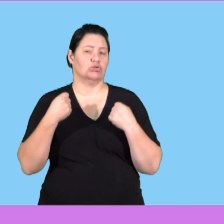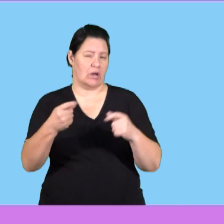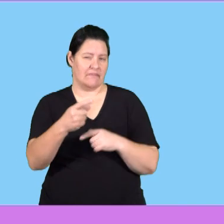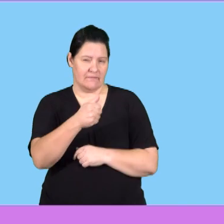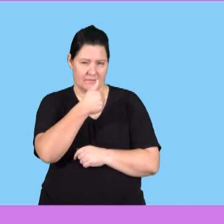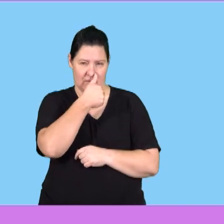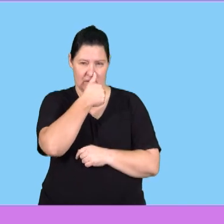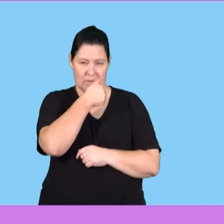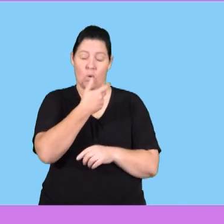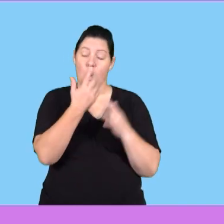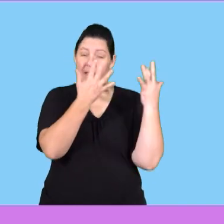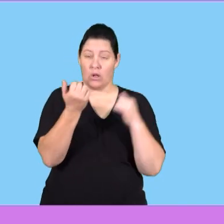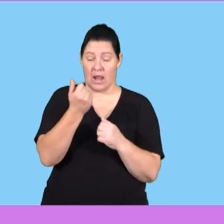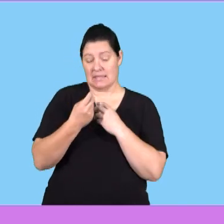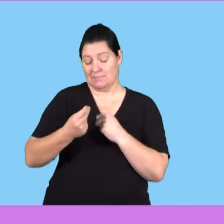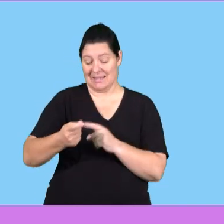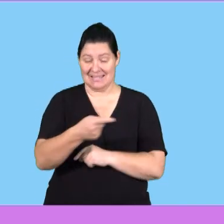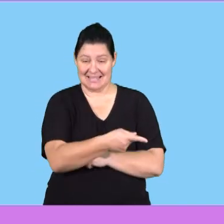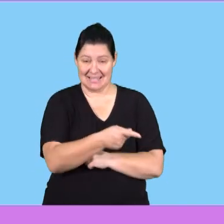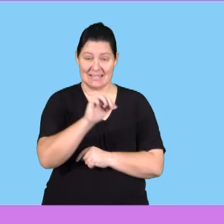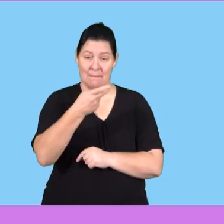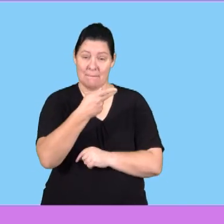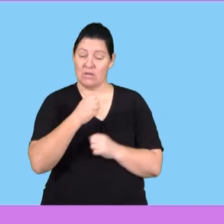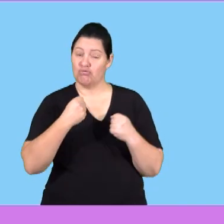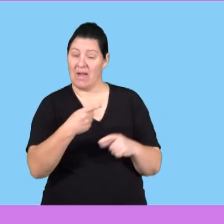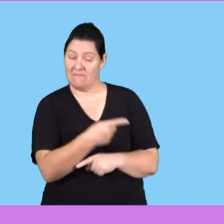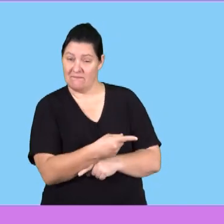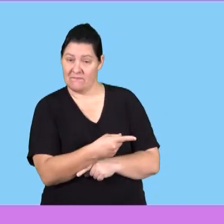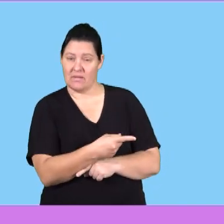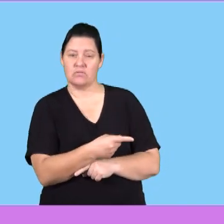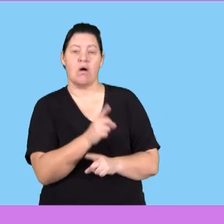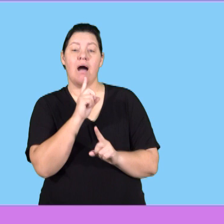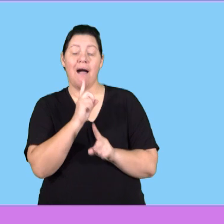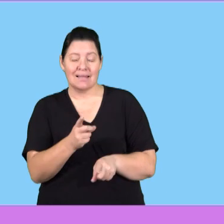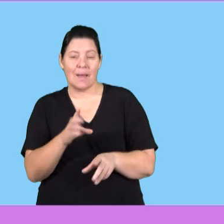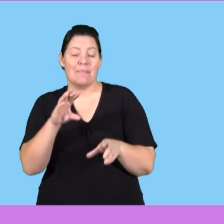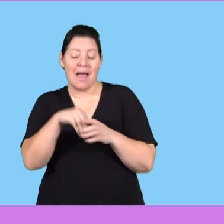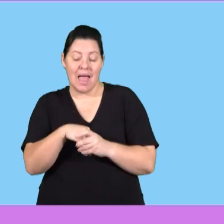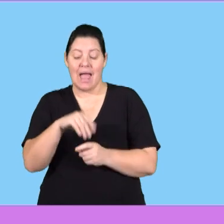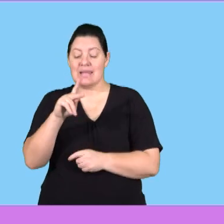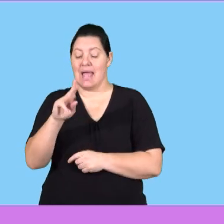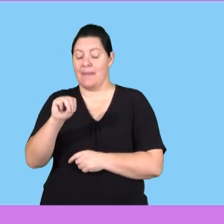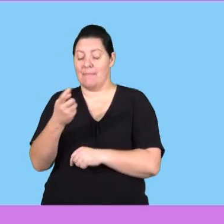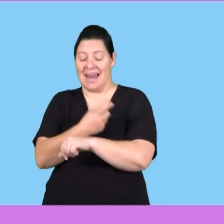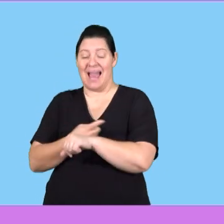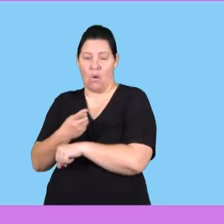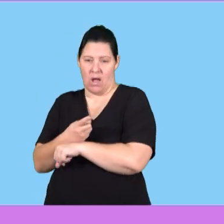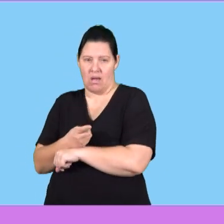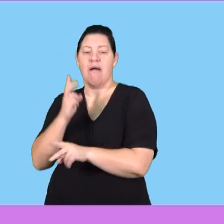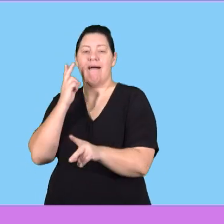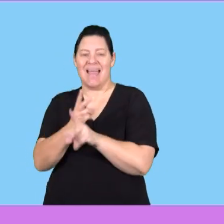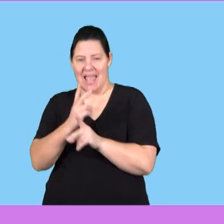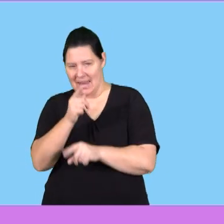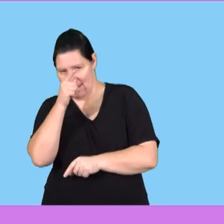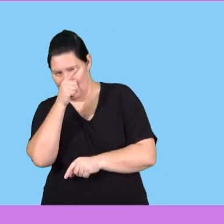driving. So now to calculate the speed that Thembi was driving, because our answer should be in kilometers per hour, once